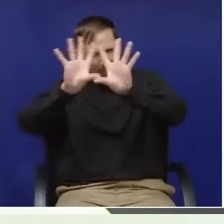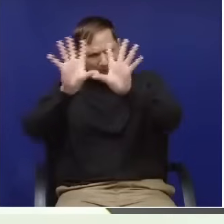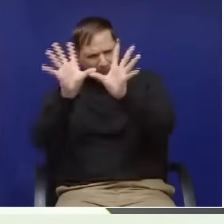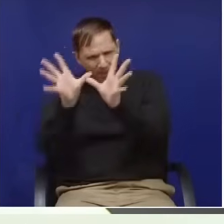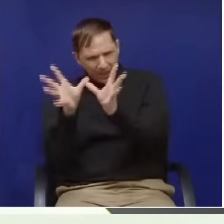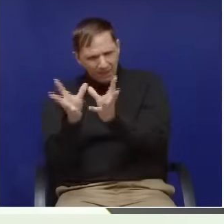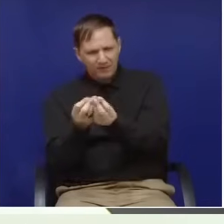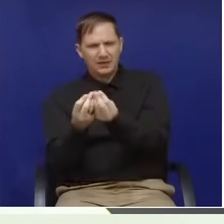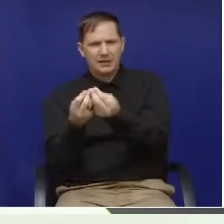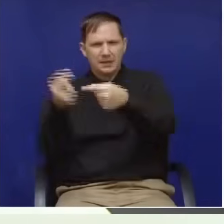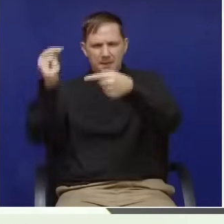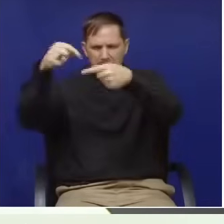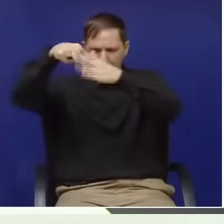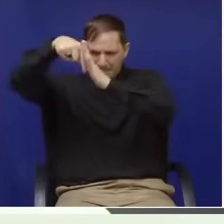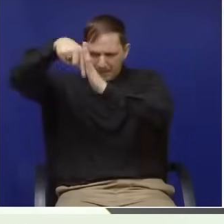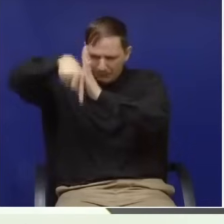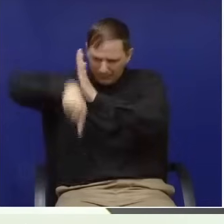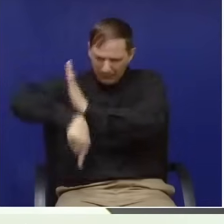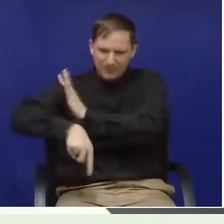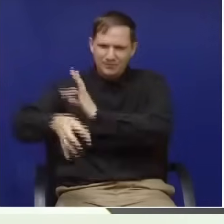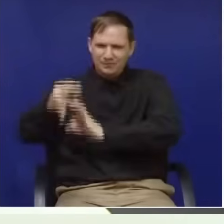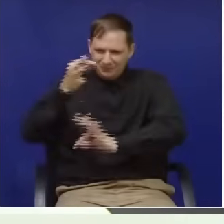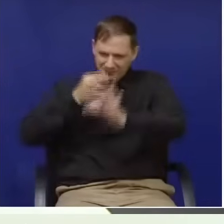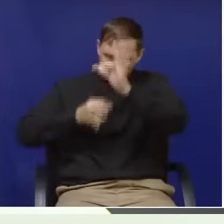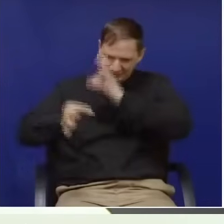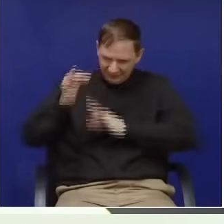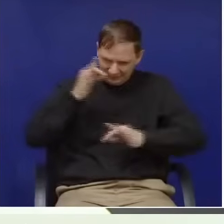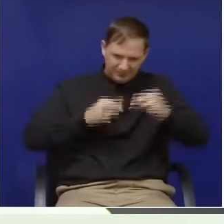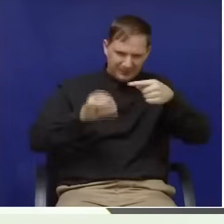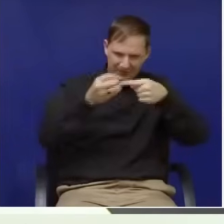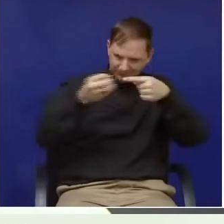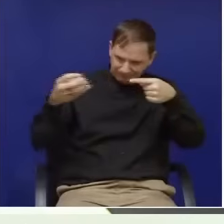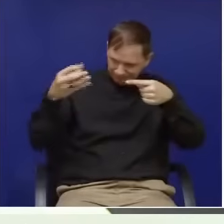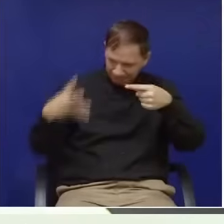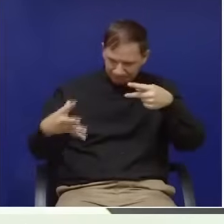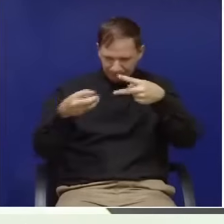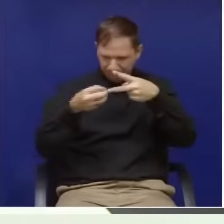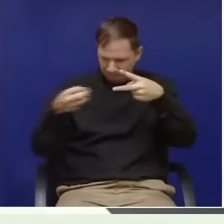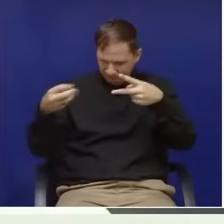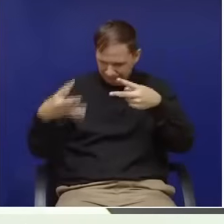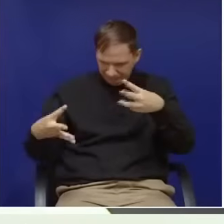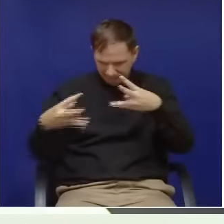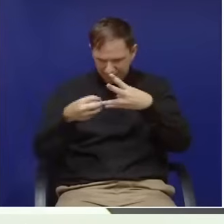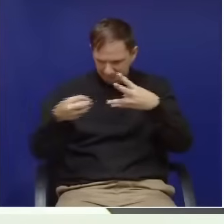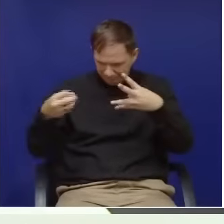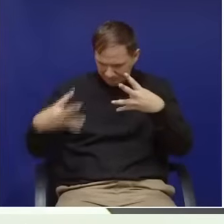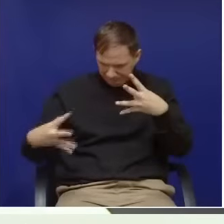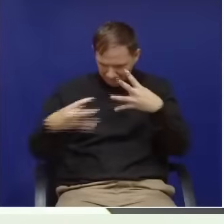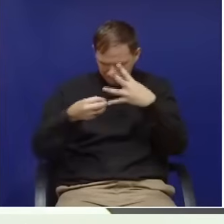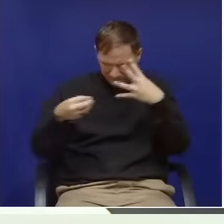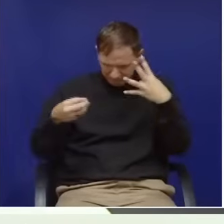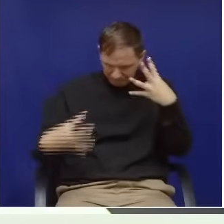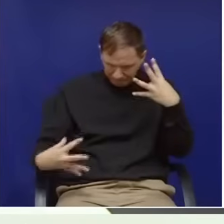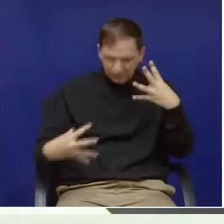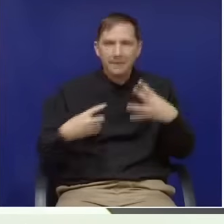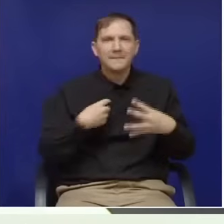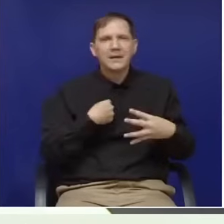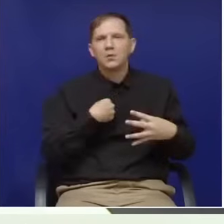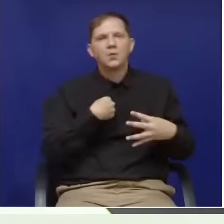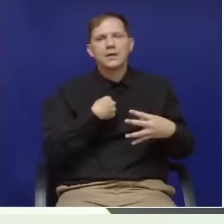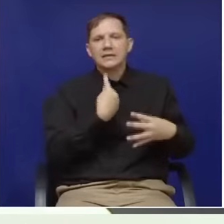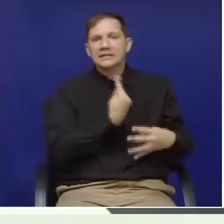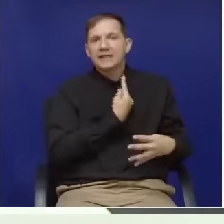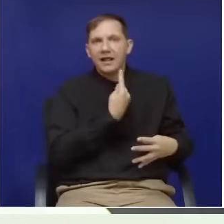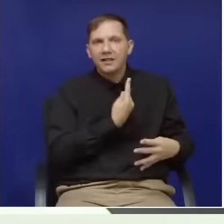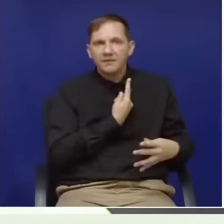consistently advocating and pushing for this. But beyond that, we do not have a legal standing or legal mandate to be able to do anything else. Would